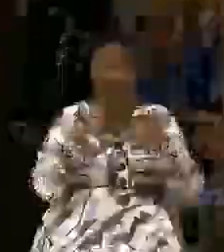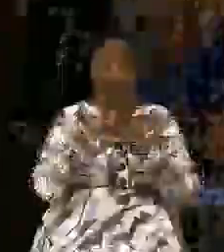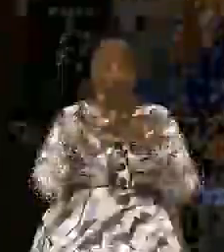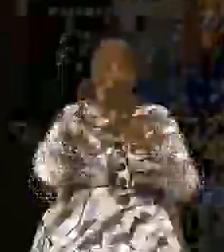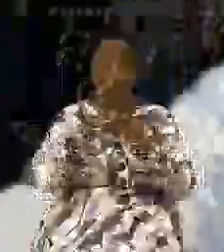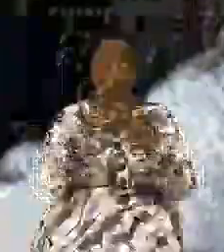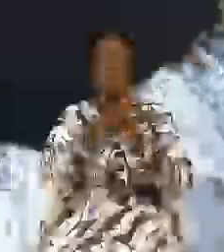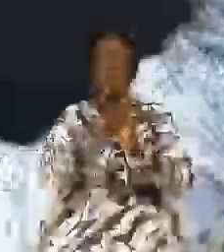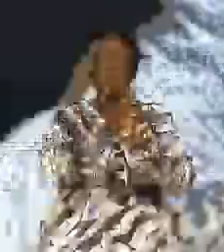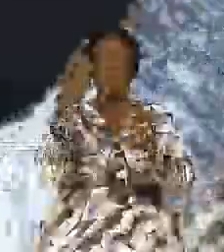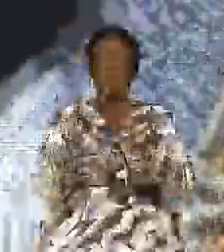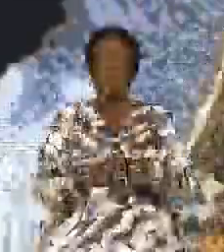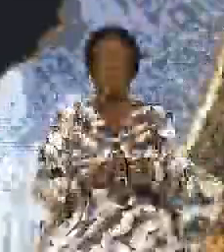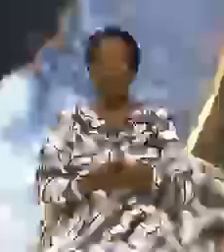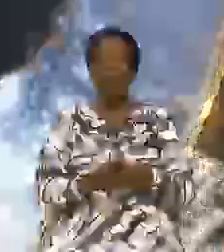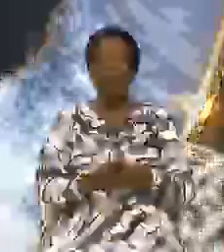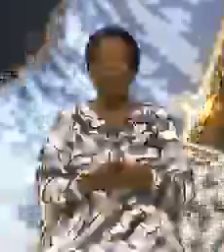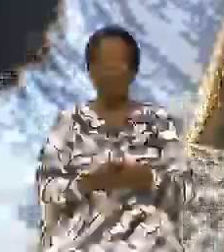Jesus' name.